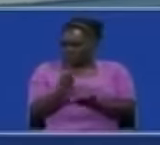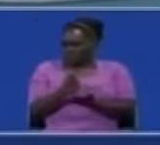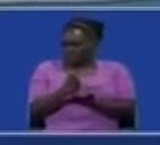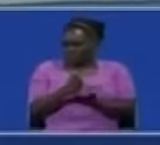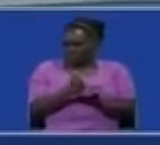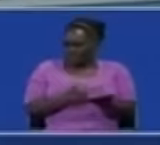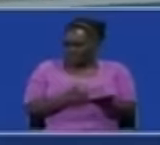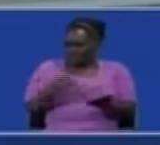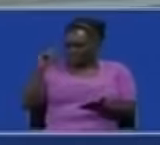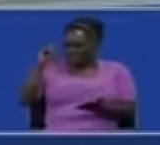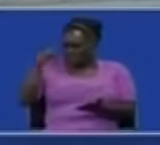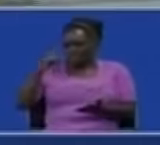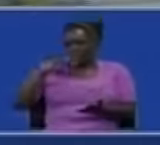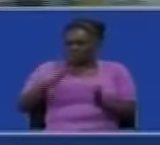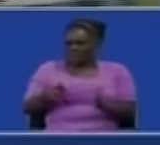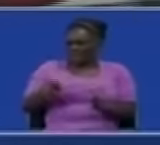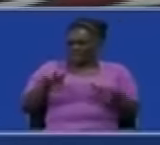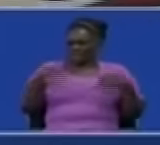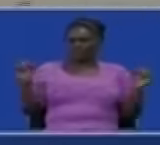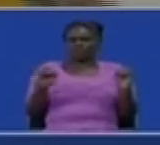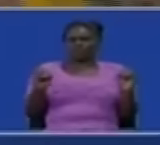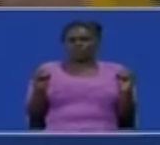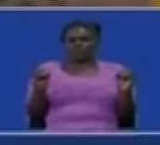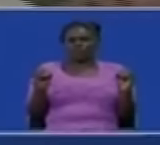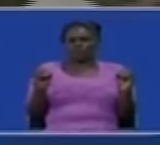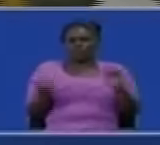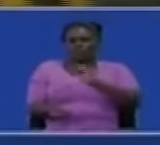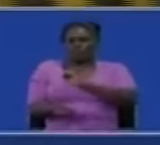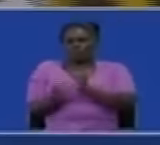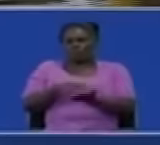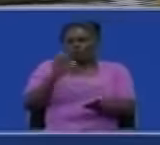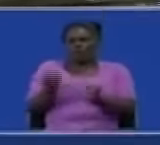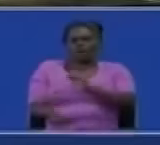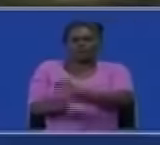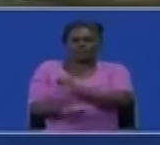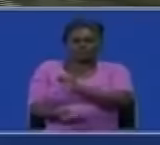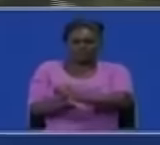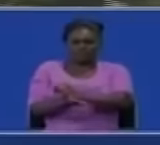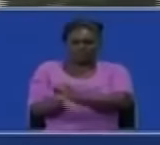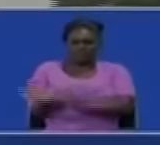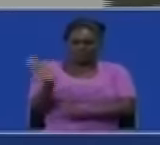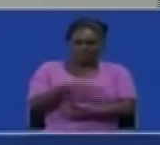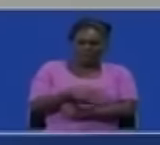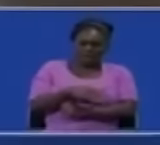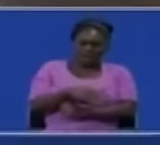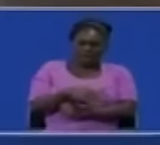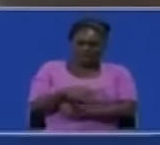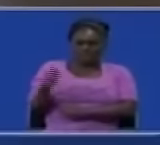spokesman's assertions unconvincing. But for further explanation, Sipisu refers the matter to security